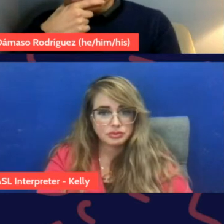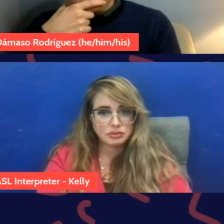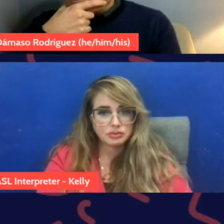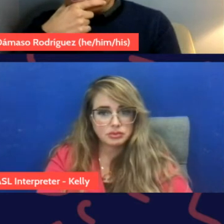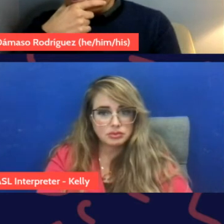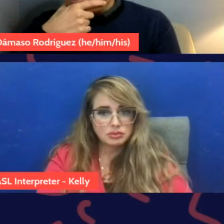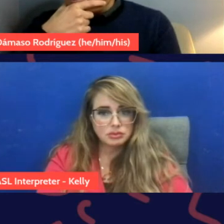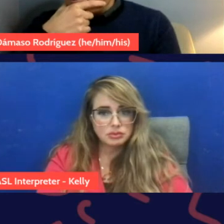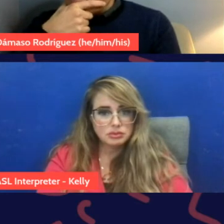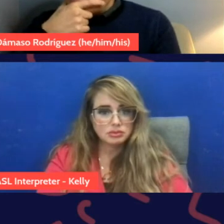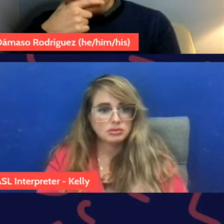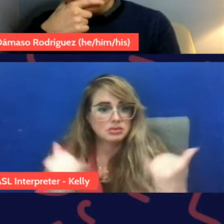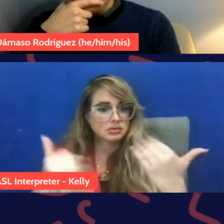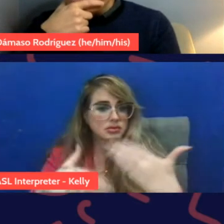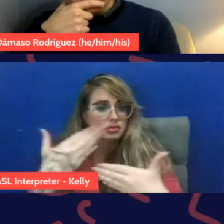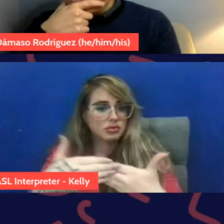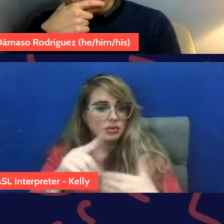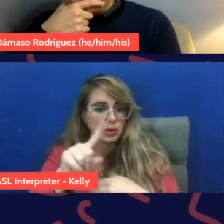here's a question.